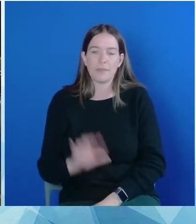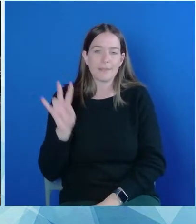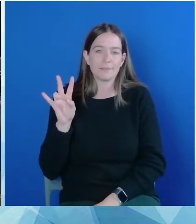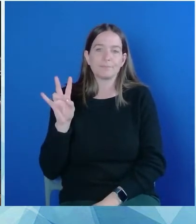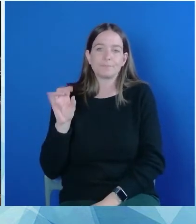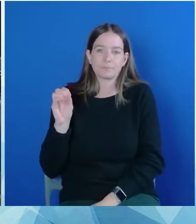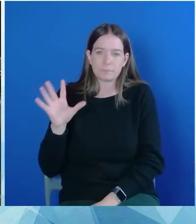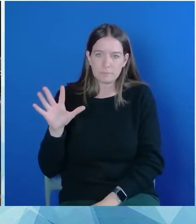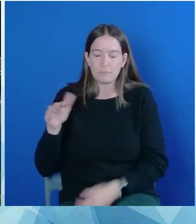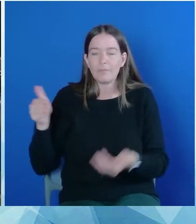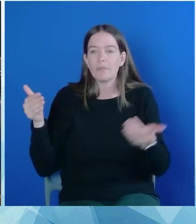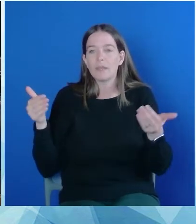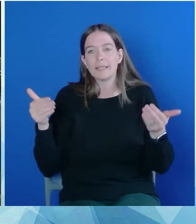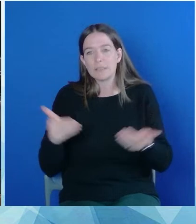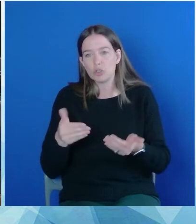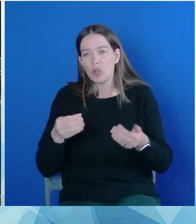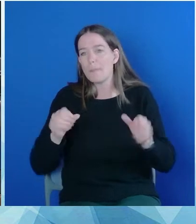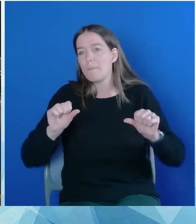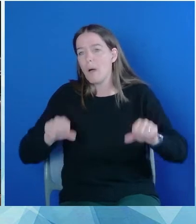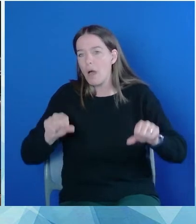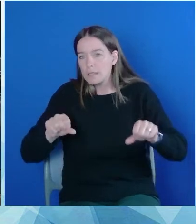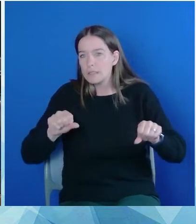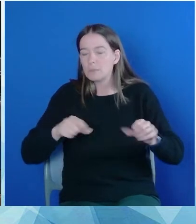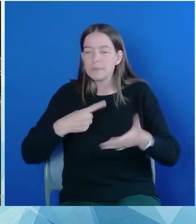Introduction and possible discussion of policies